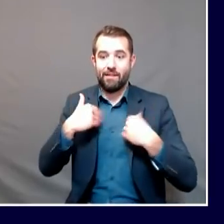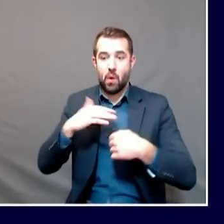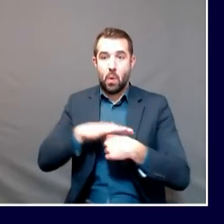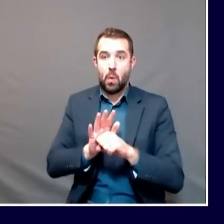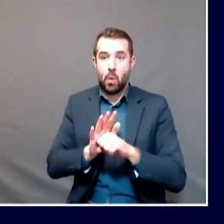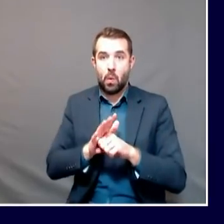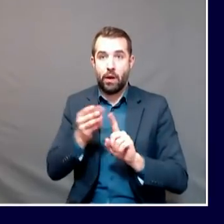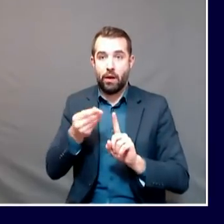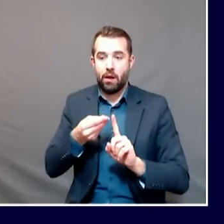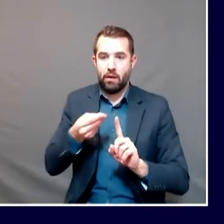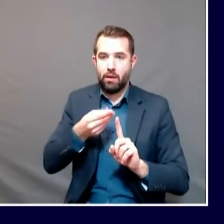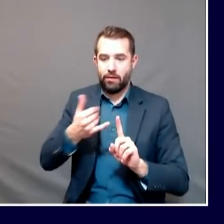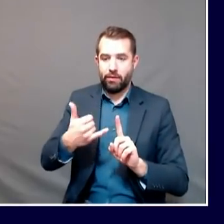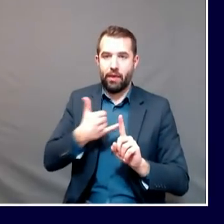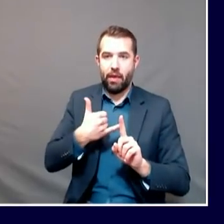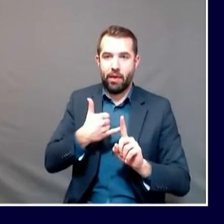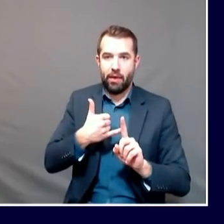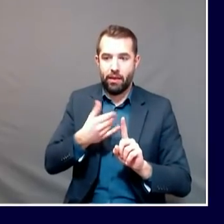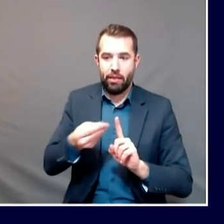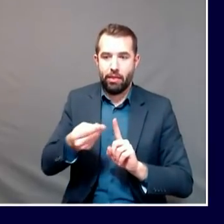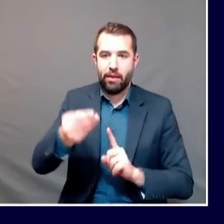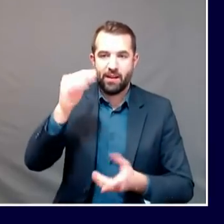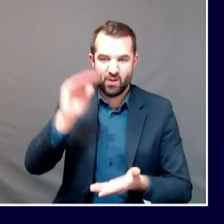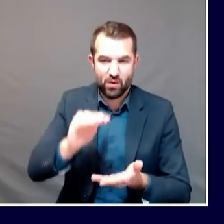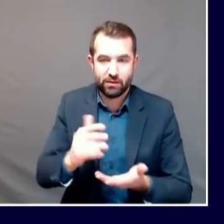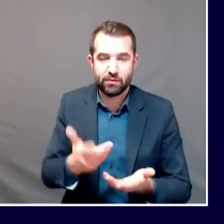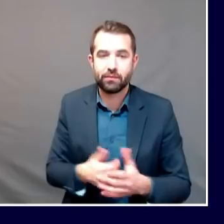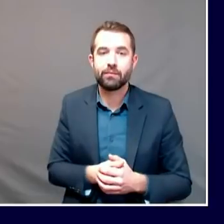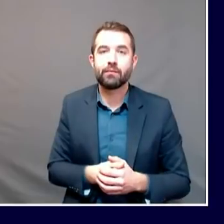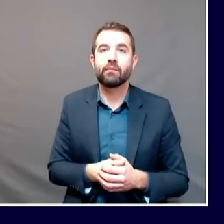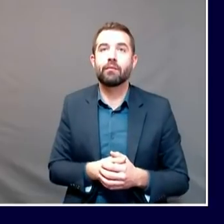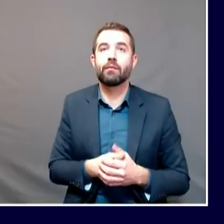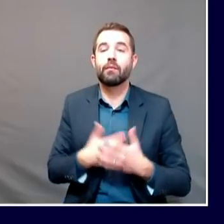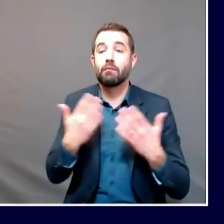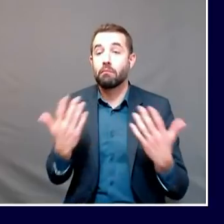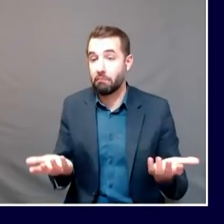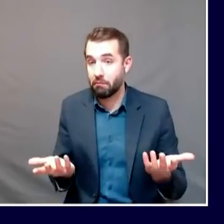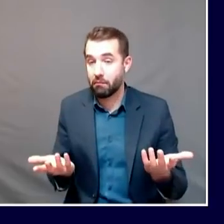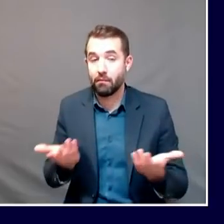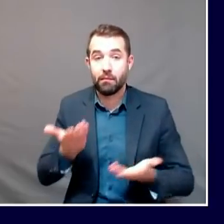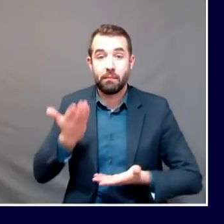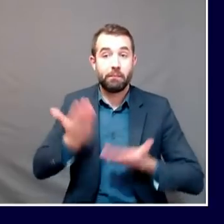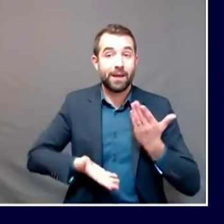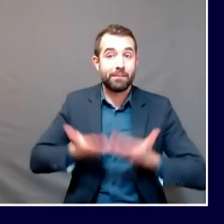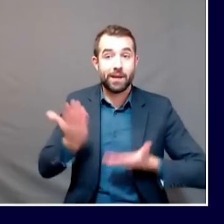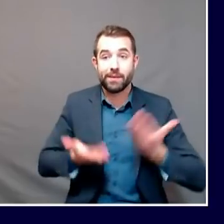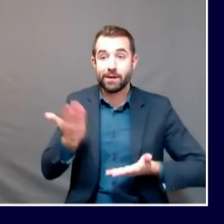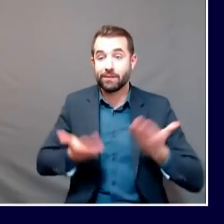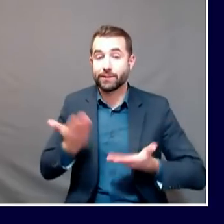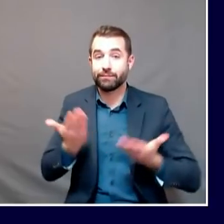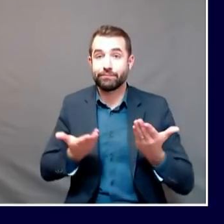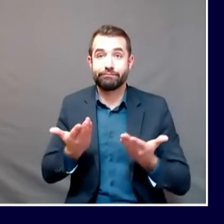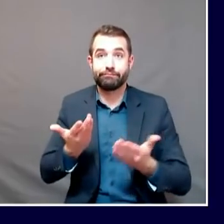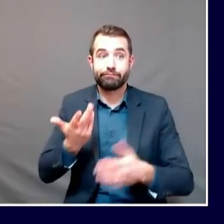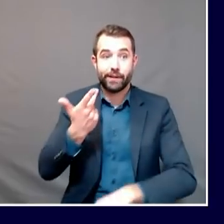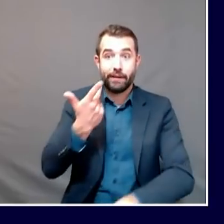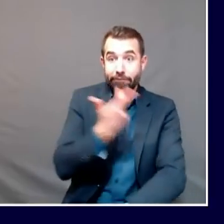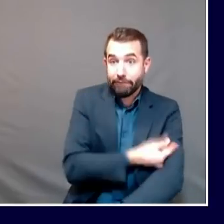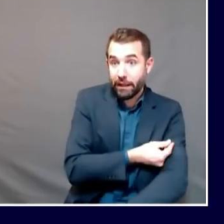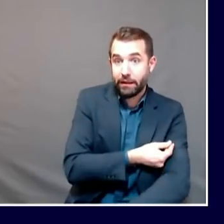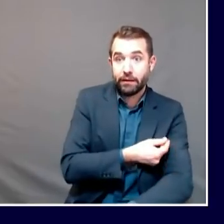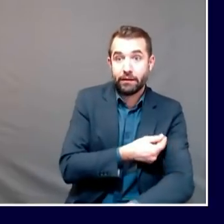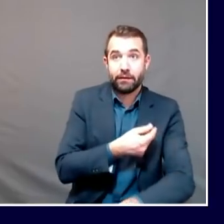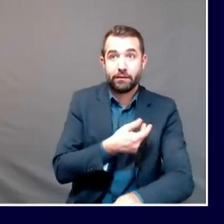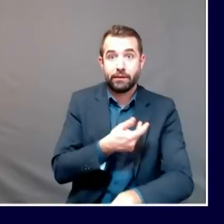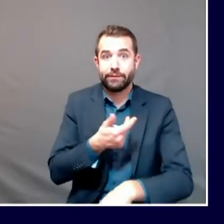appears at least to be good reason to think that the virus not only protects you from getting severely ill, but it